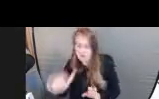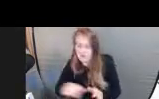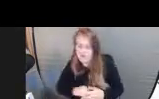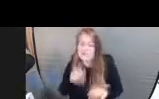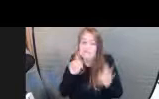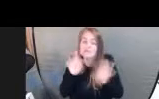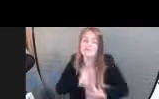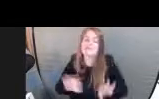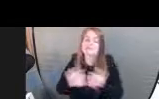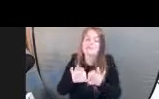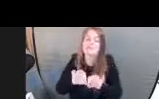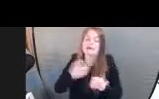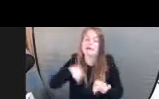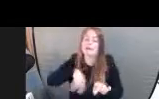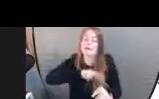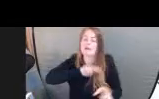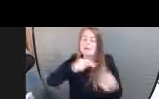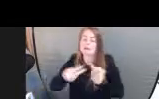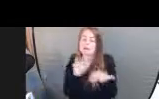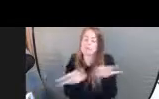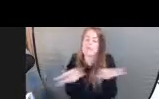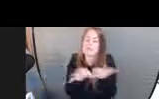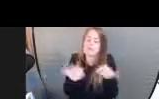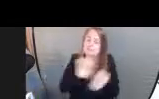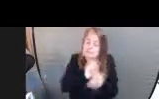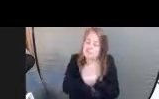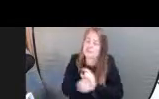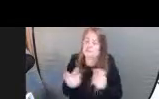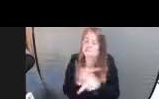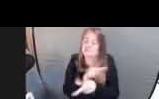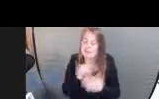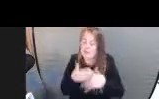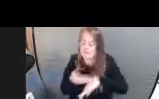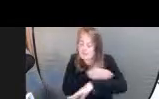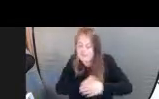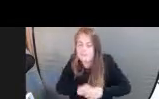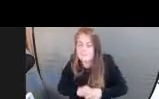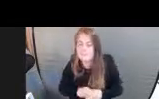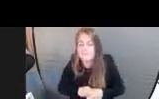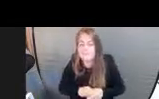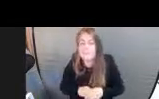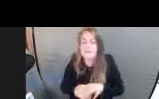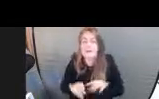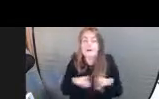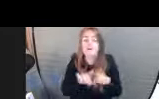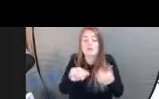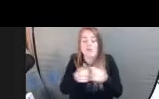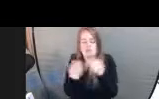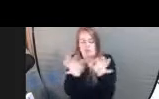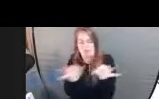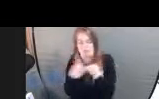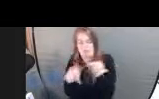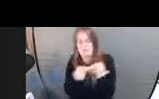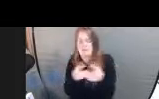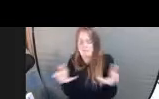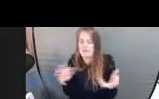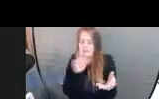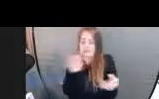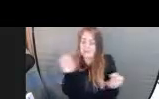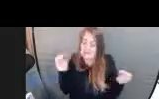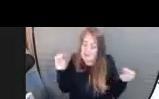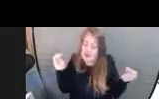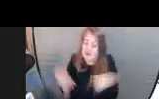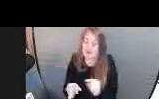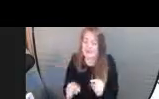way that we're approaching the language of the people that we're interacting with and how we're saying these things, because it's truly hurtful and it's not creating